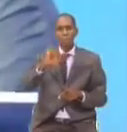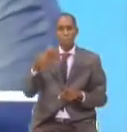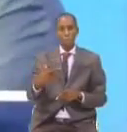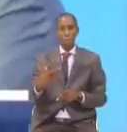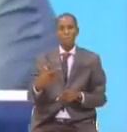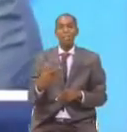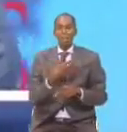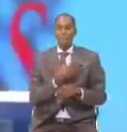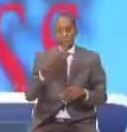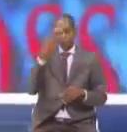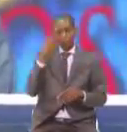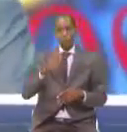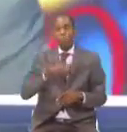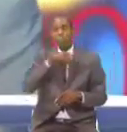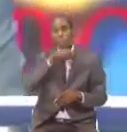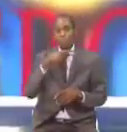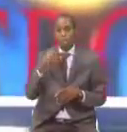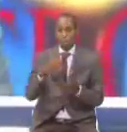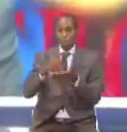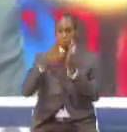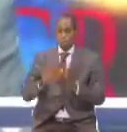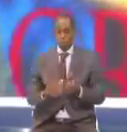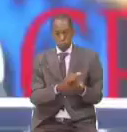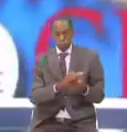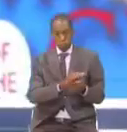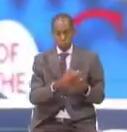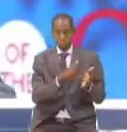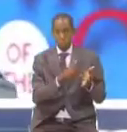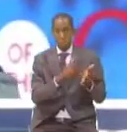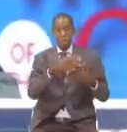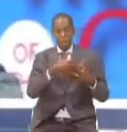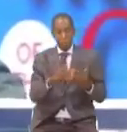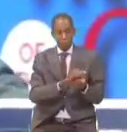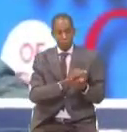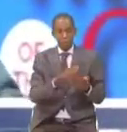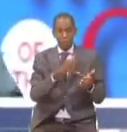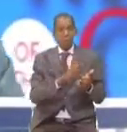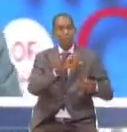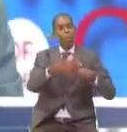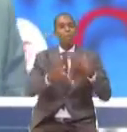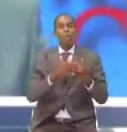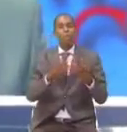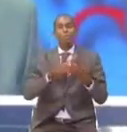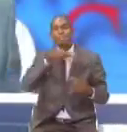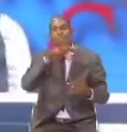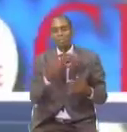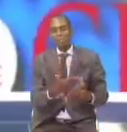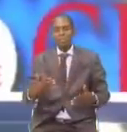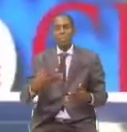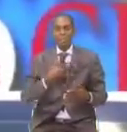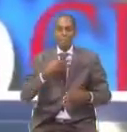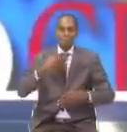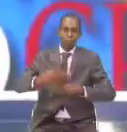may wash, and immediately after the washing goes back to the mud again and rolling in the